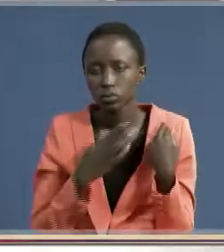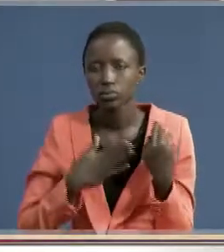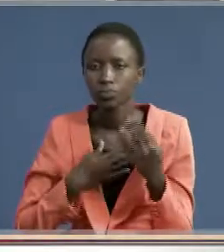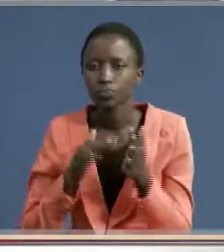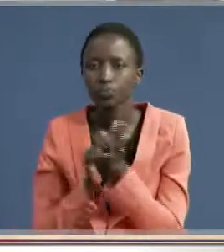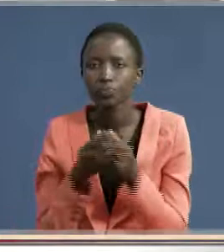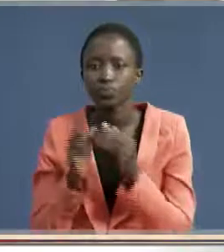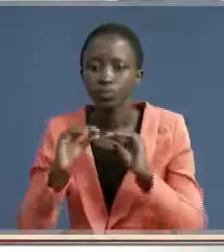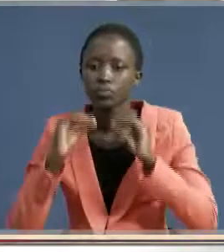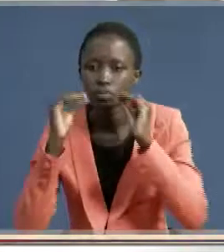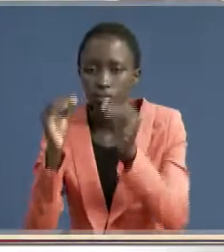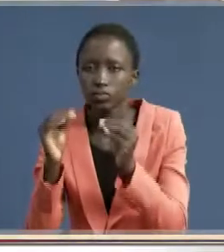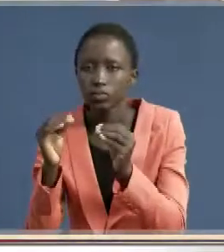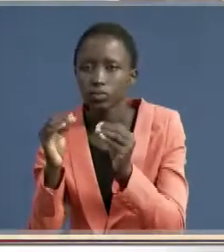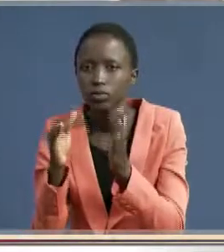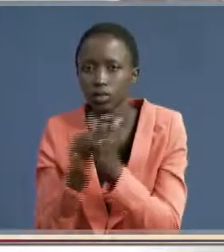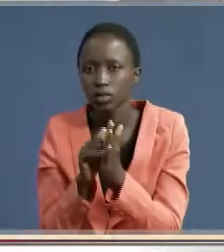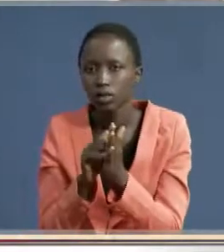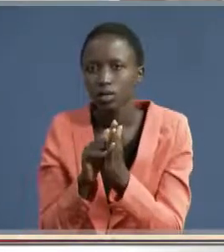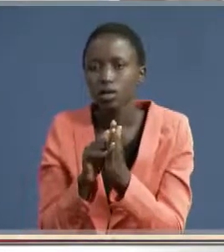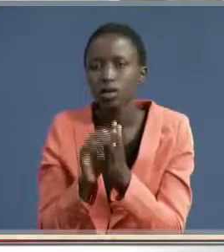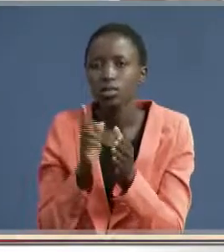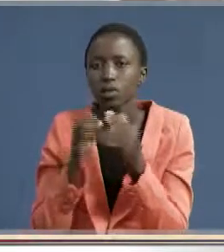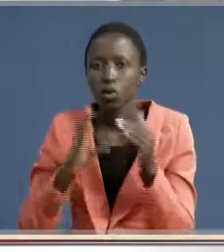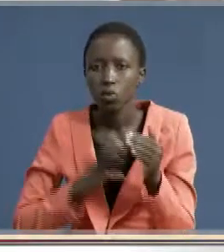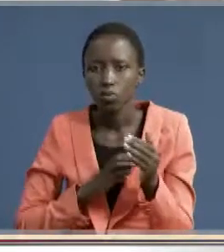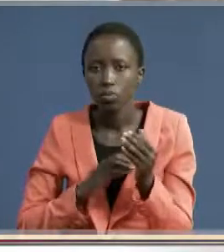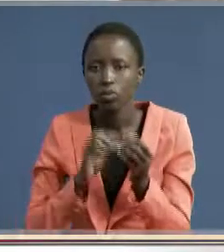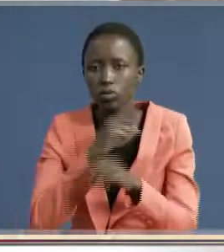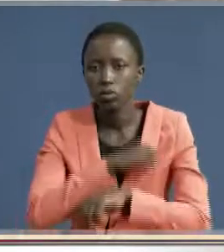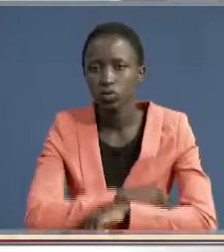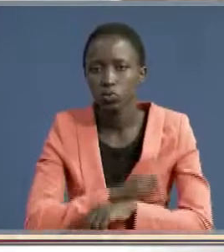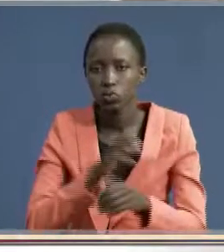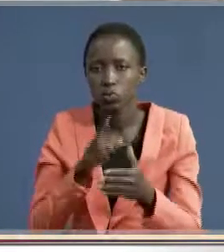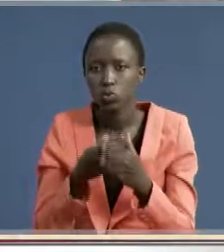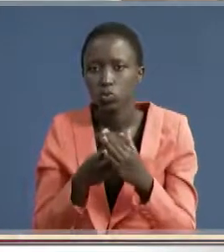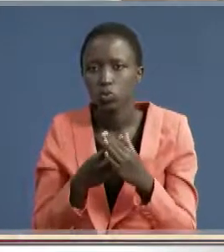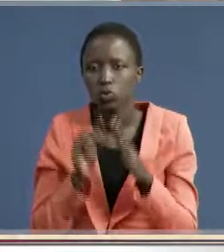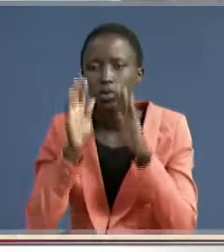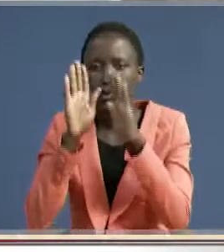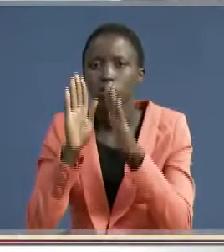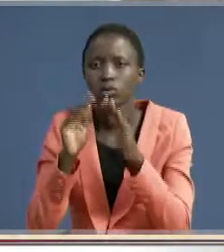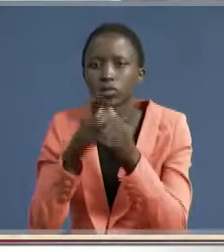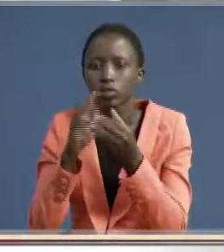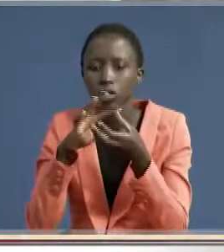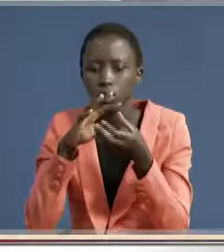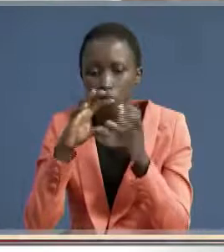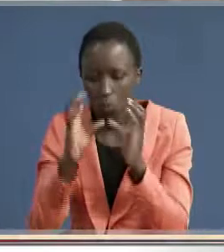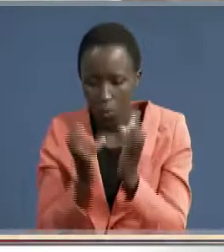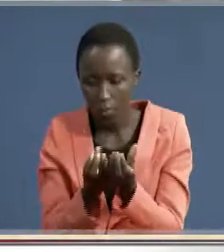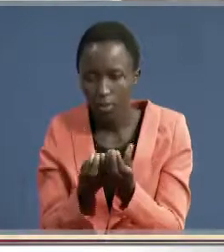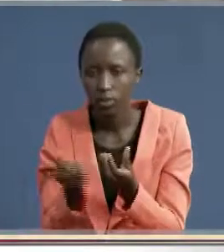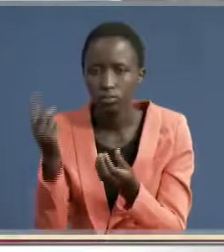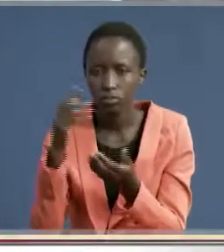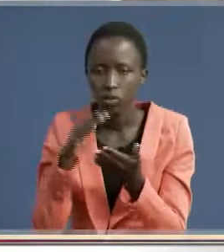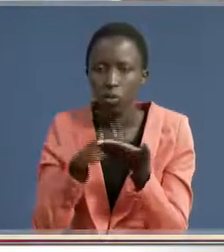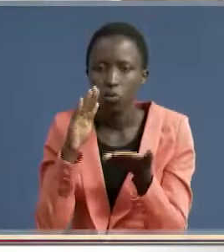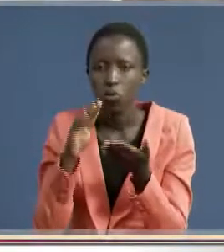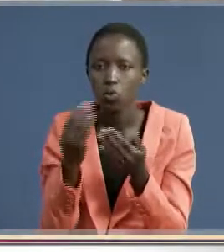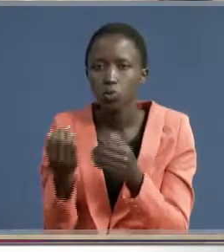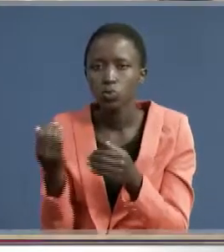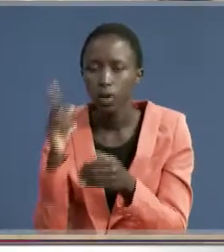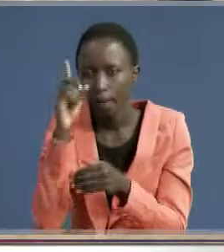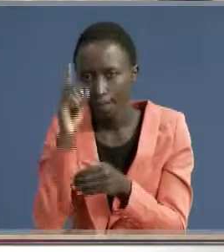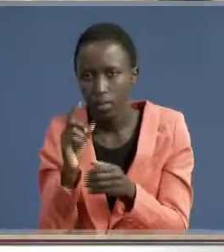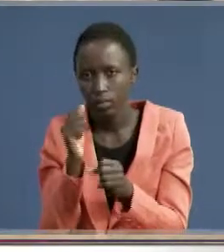the recommendations put forward by the task force, school restructuring and campaigns to the community to bring more children to school must be